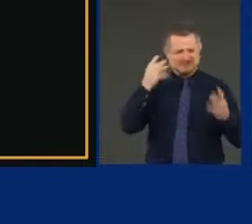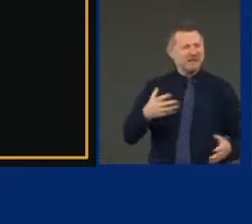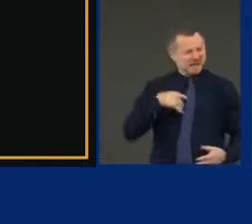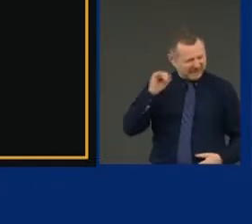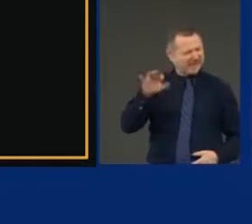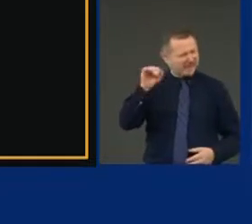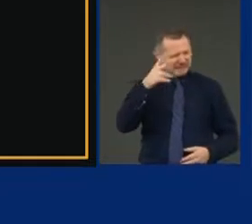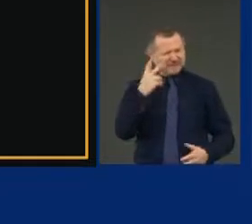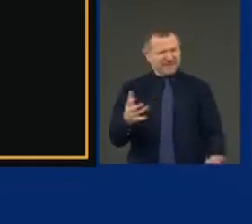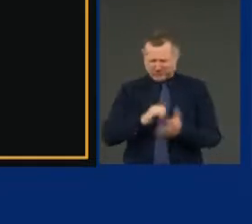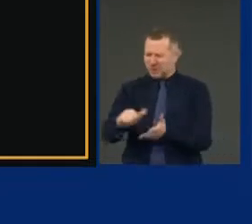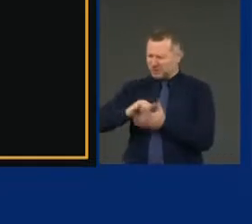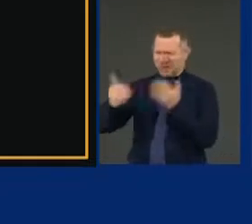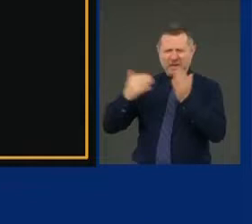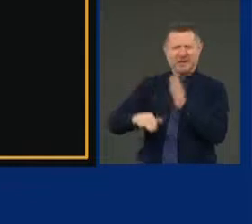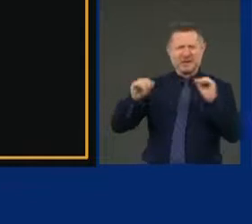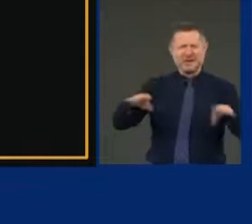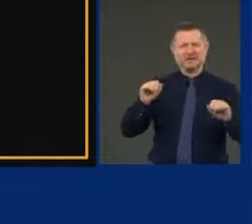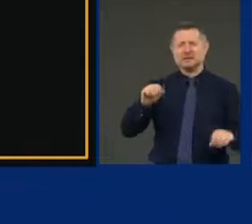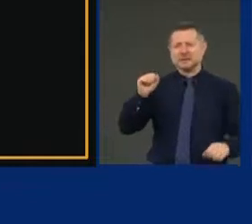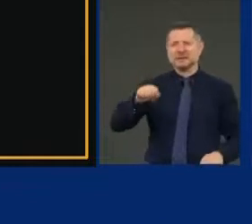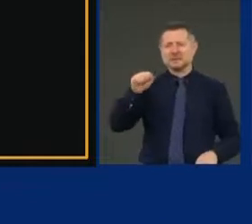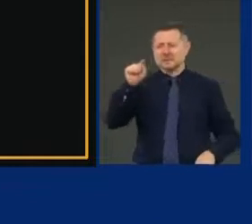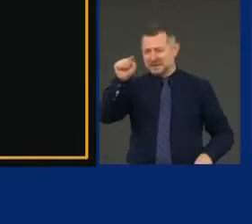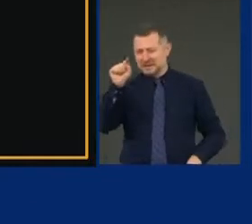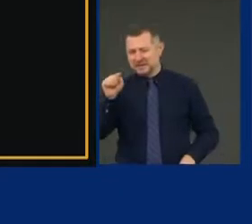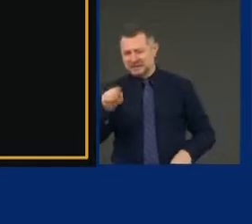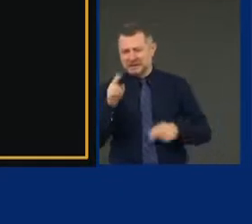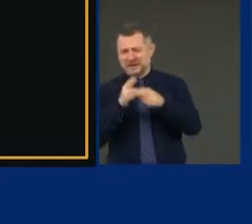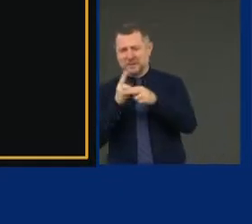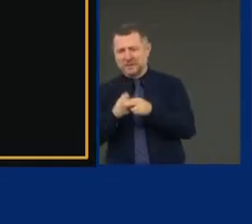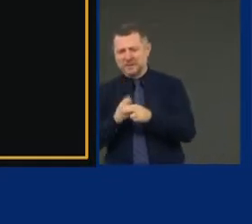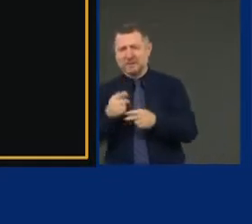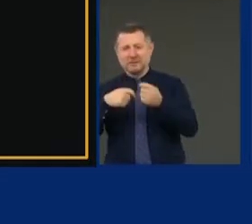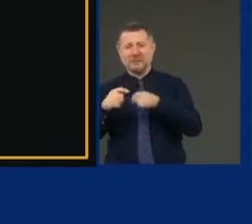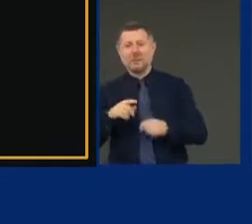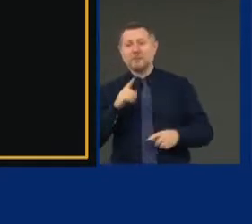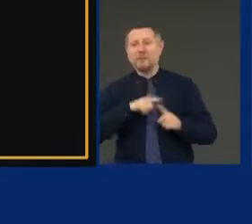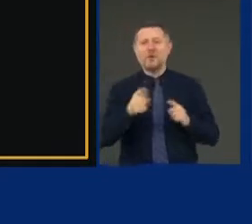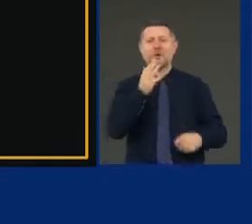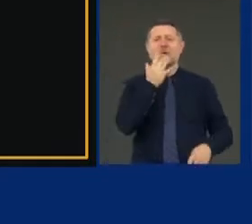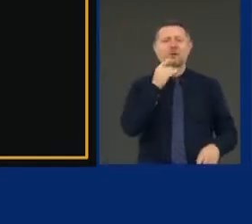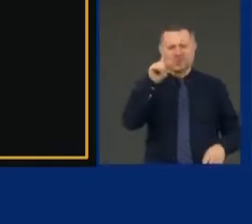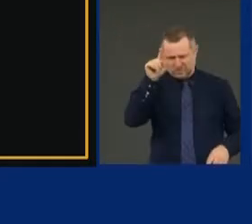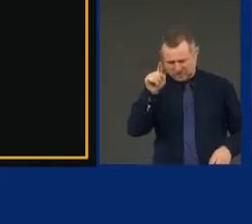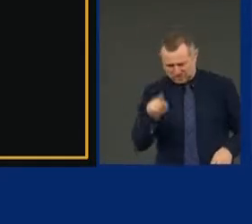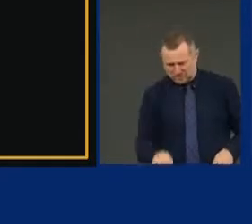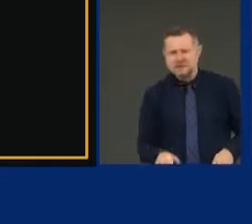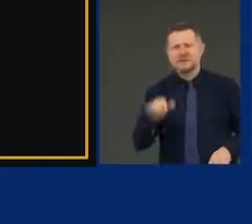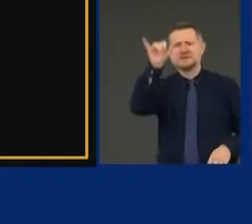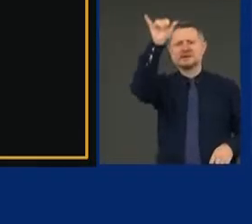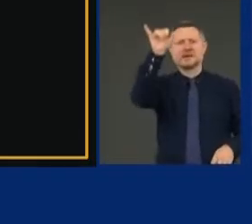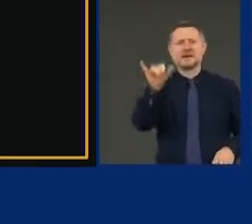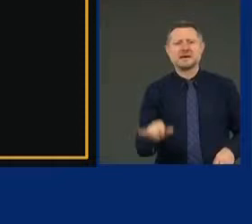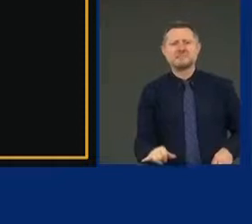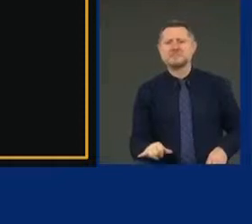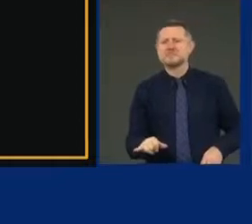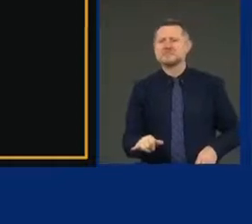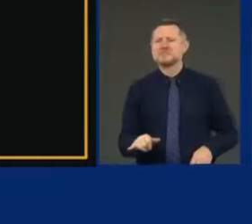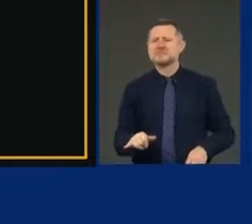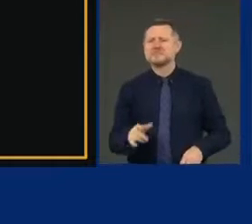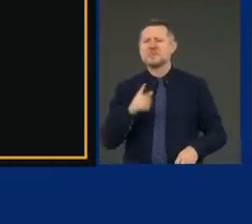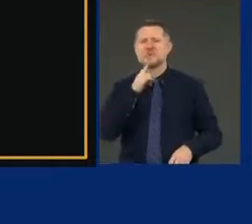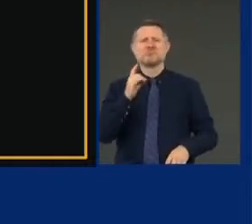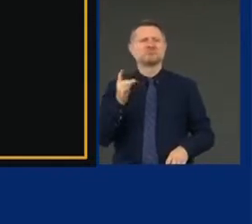names change, but the color doesn't. And that is the painful reality of